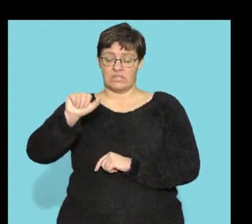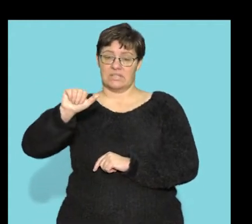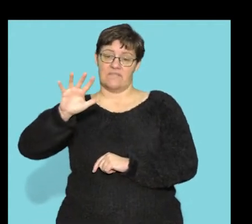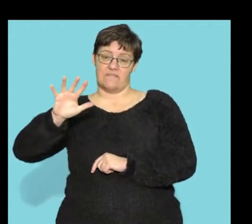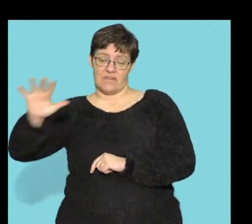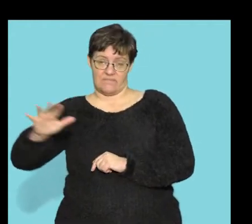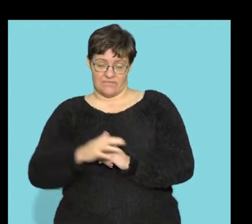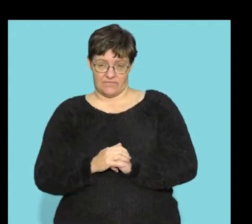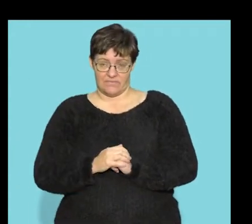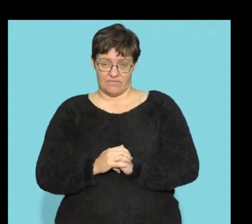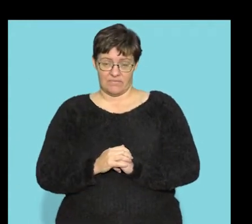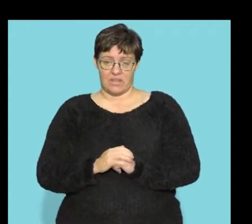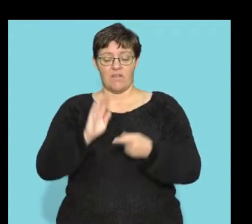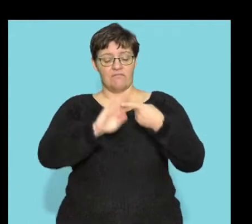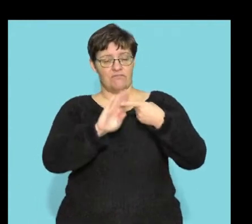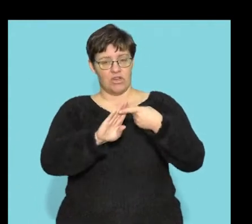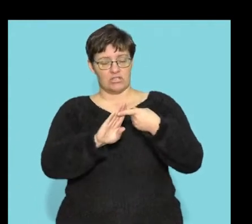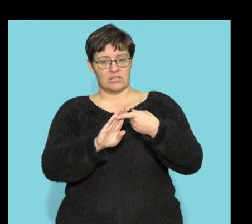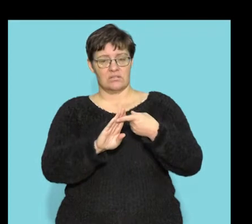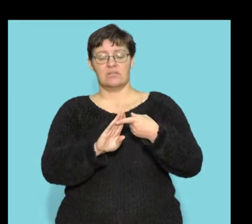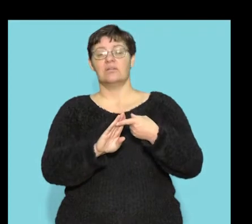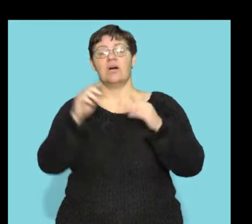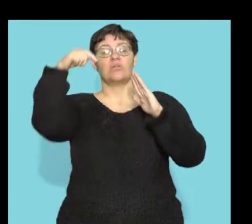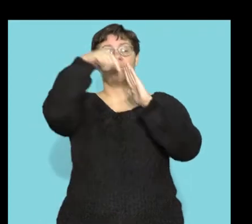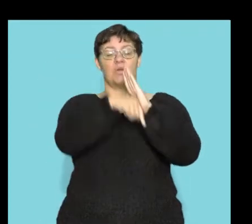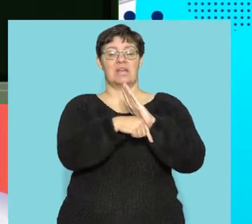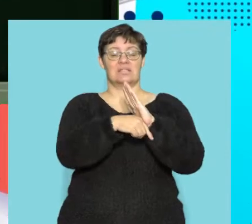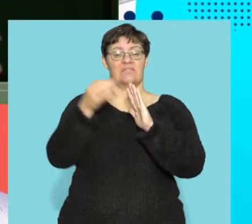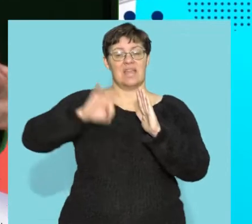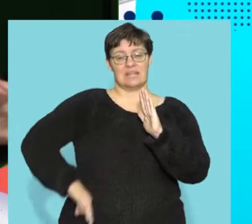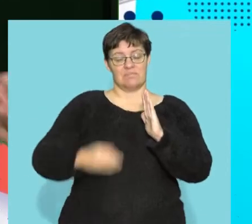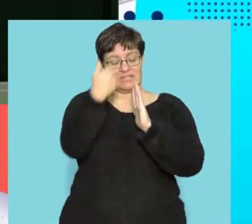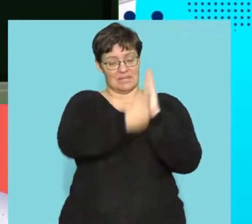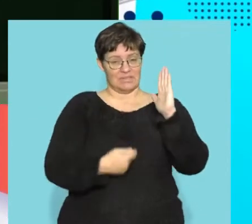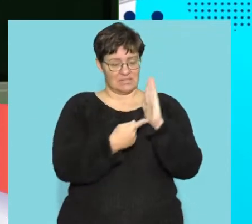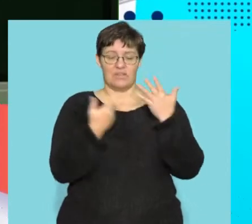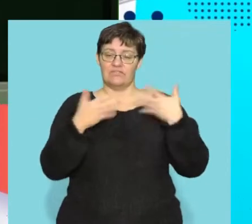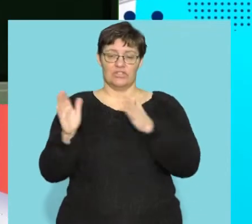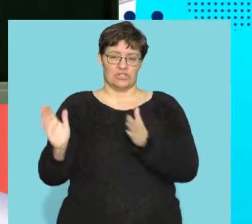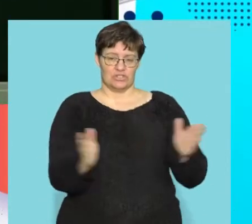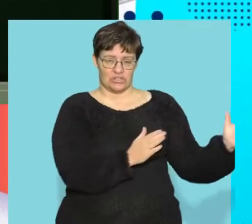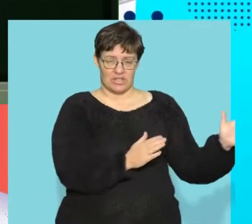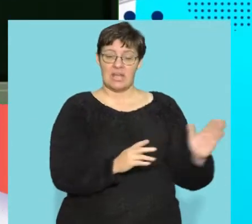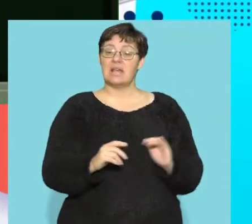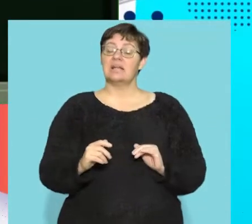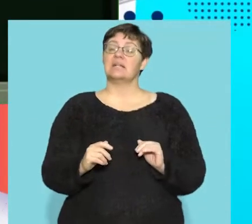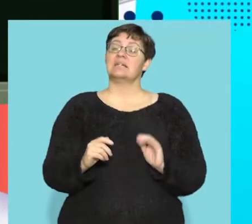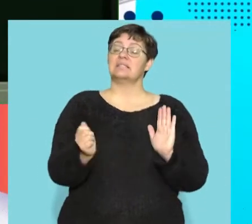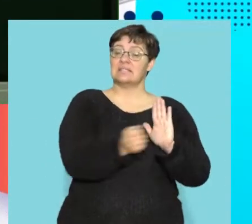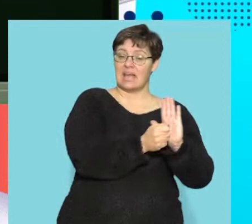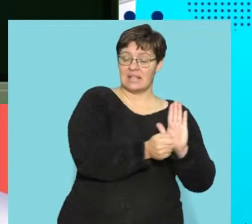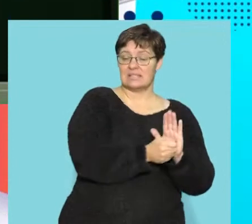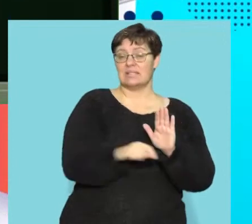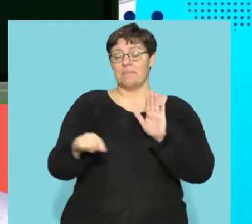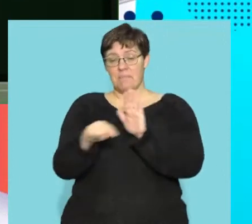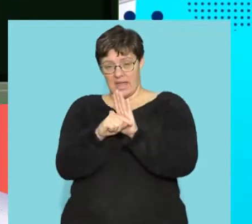1,250,655. That's the first part of my statement of comprehensive income done and dusted. What is it? Sales less the